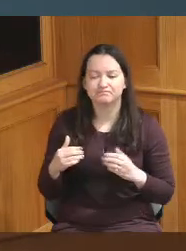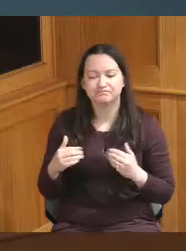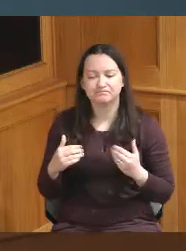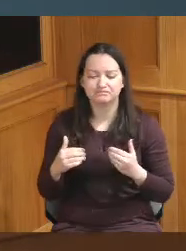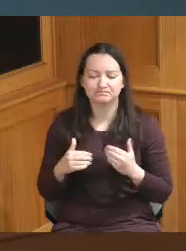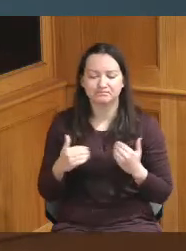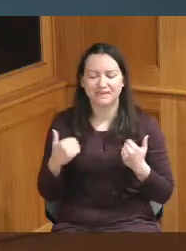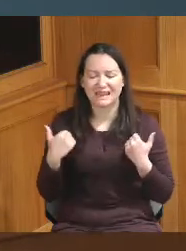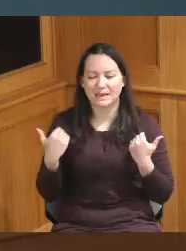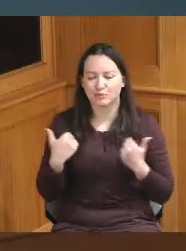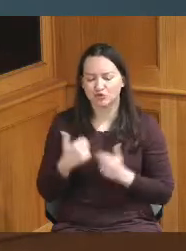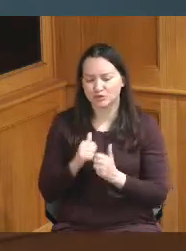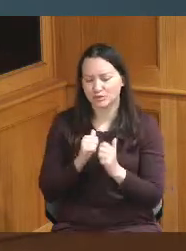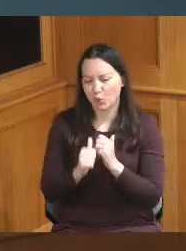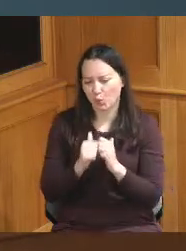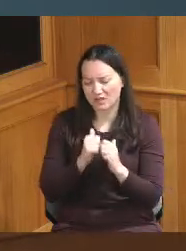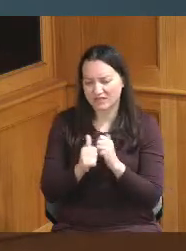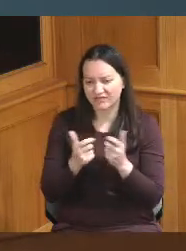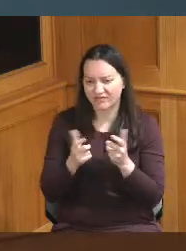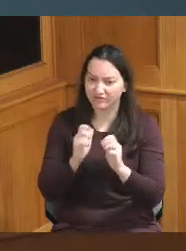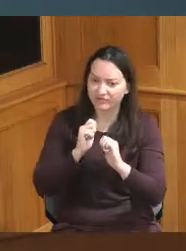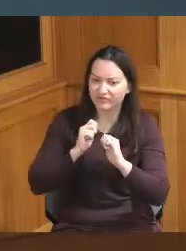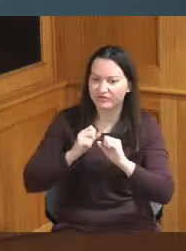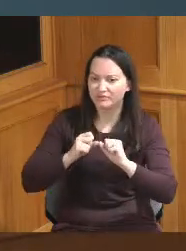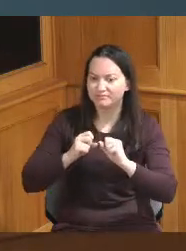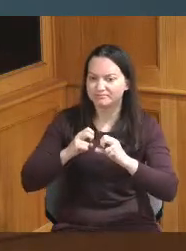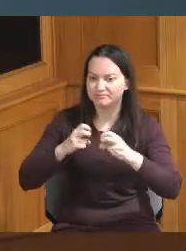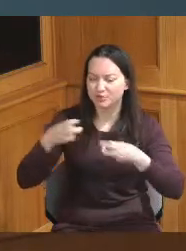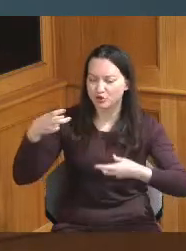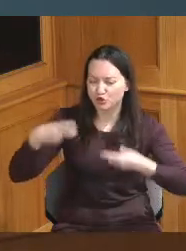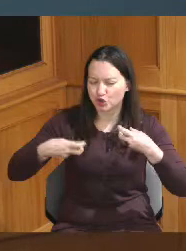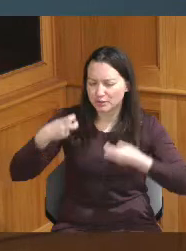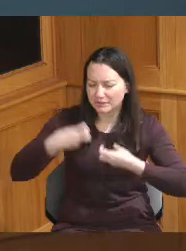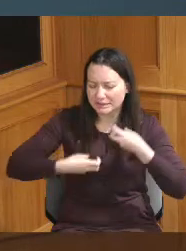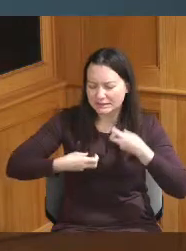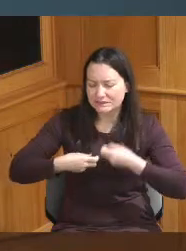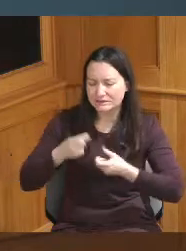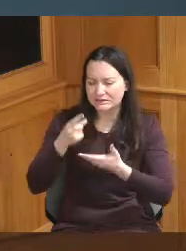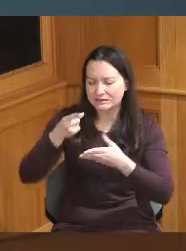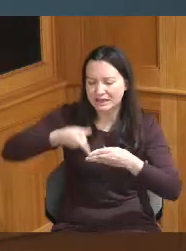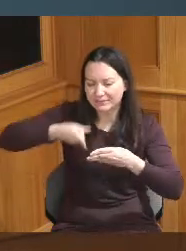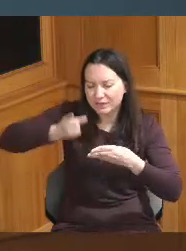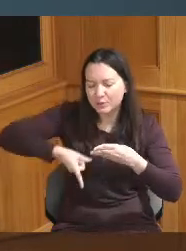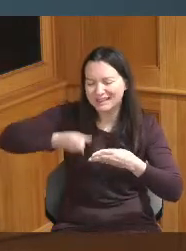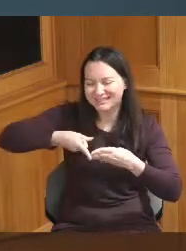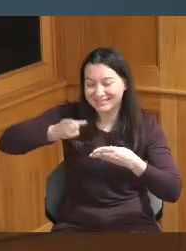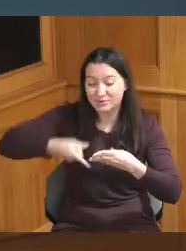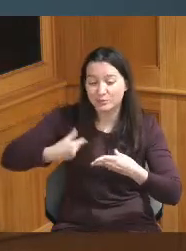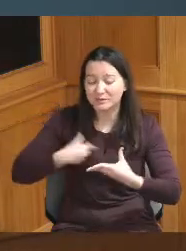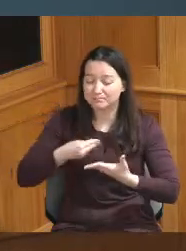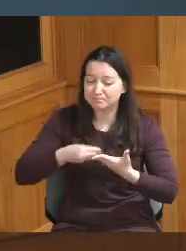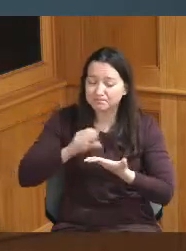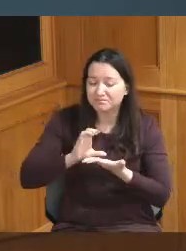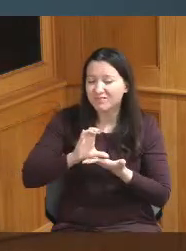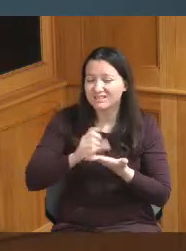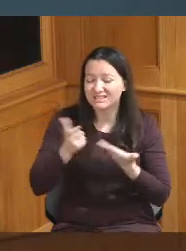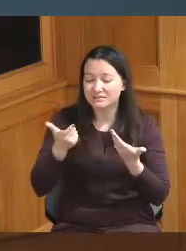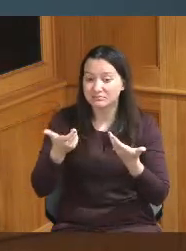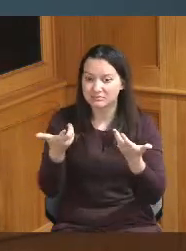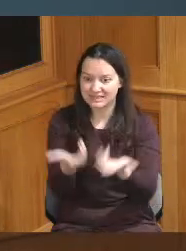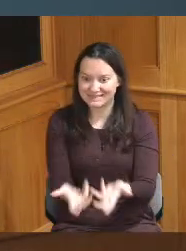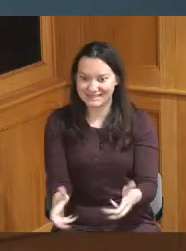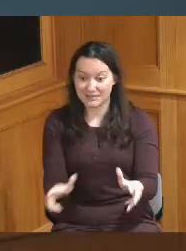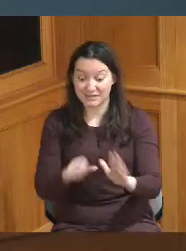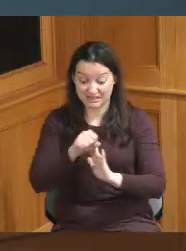sports where they have tournaments every weekend. We invest in big ticket items, you know, these stadiums, and then when